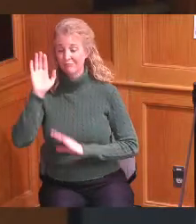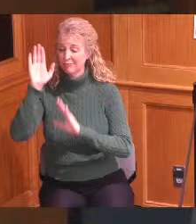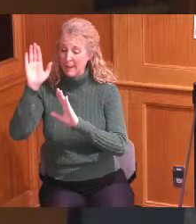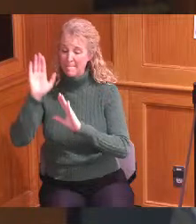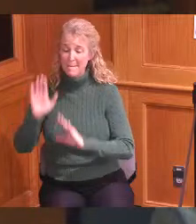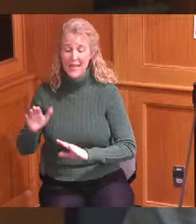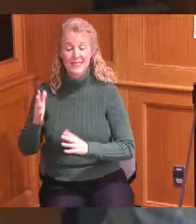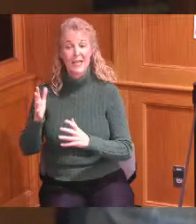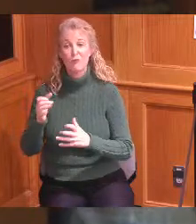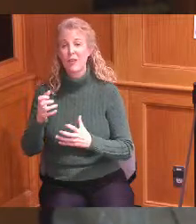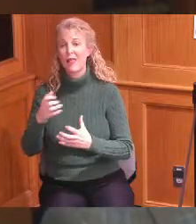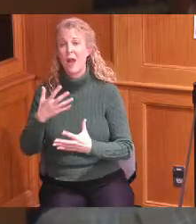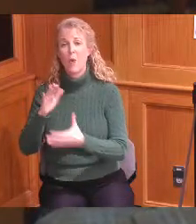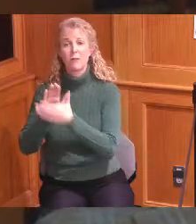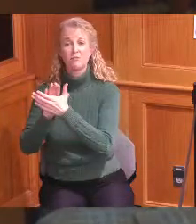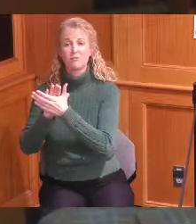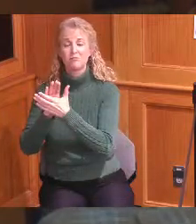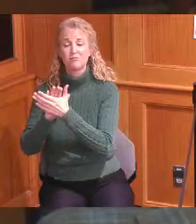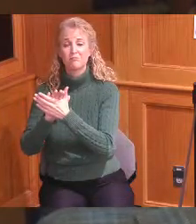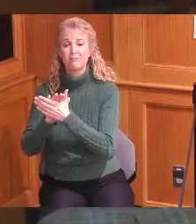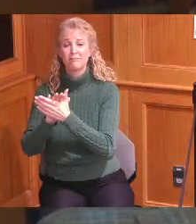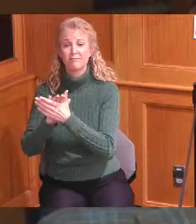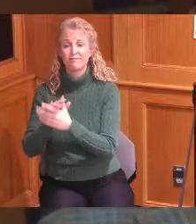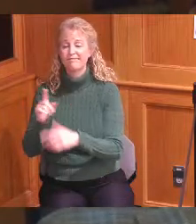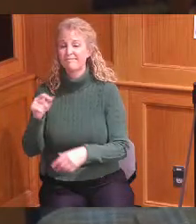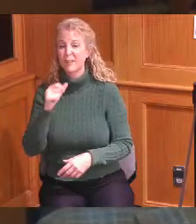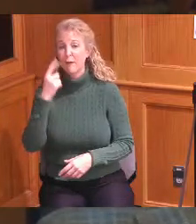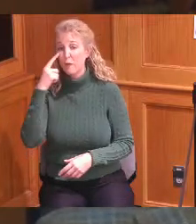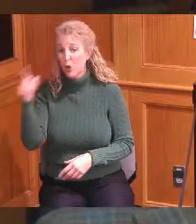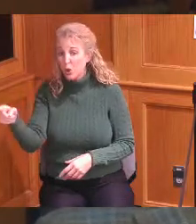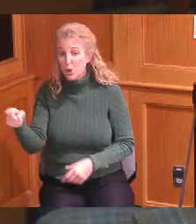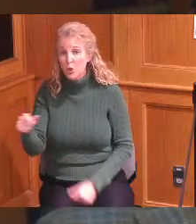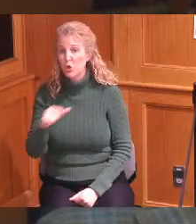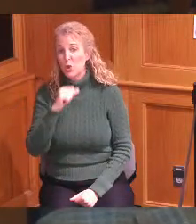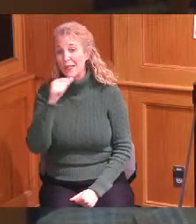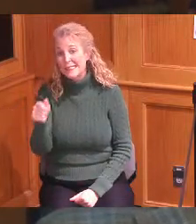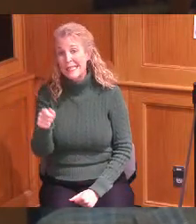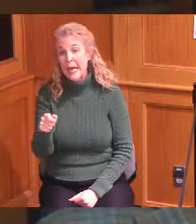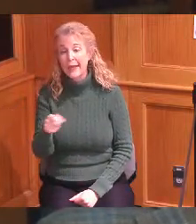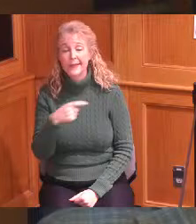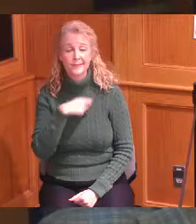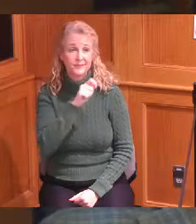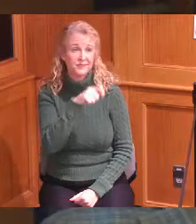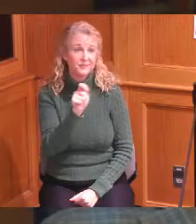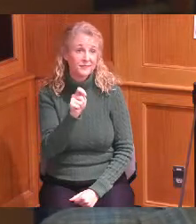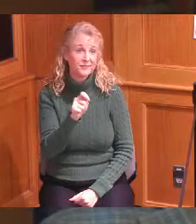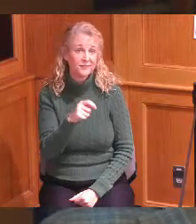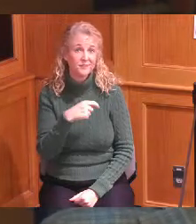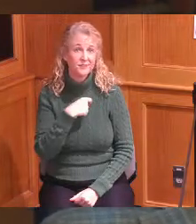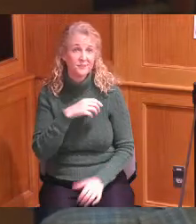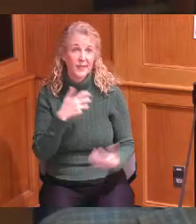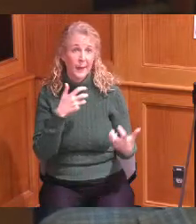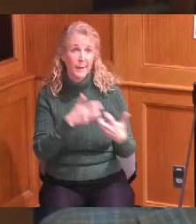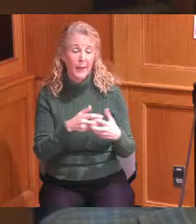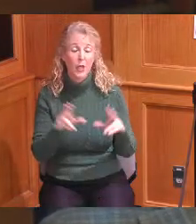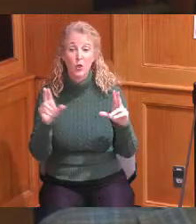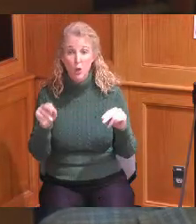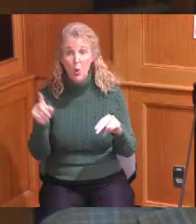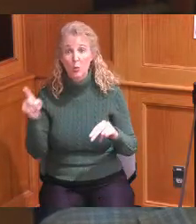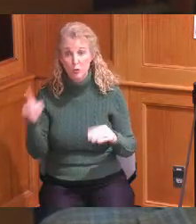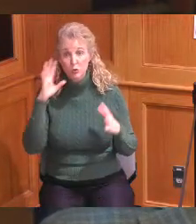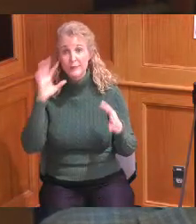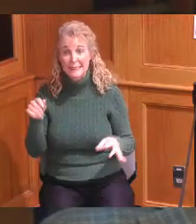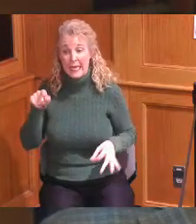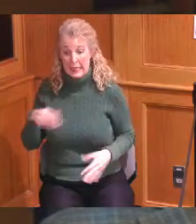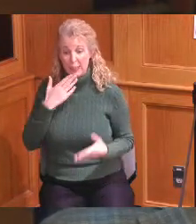want to commend you that it's not a check mark, it's not a trendy thing, it's good business. And I